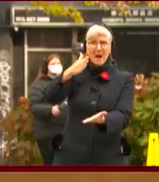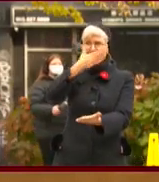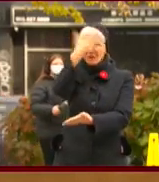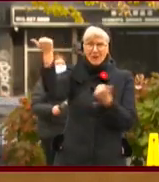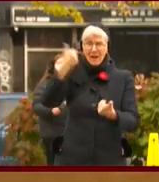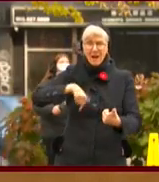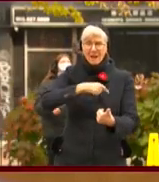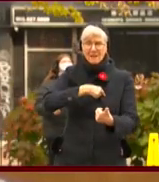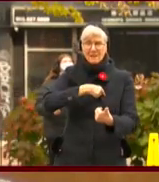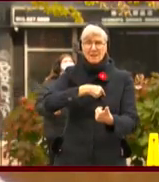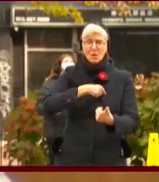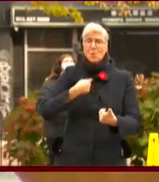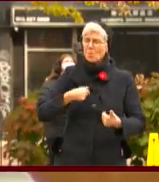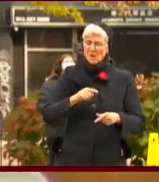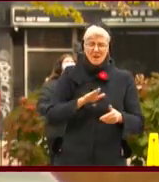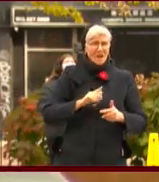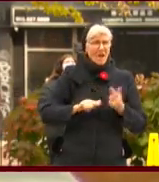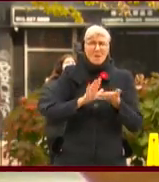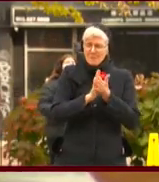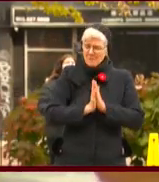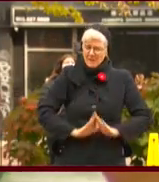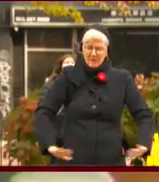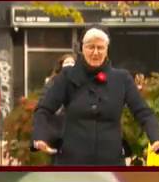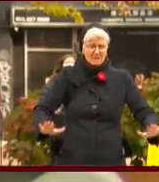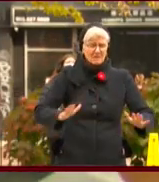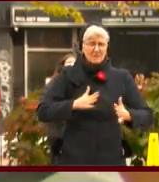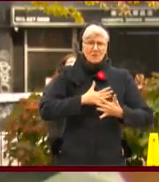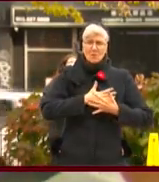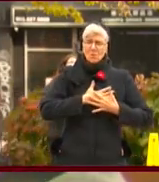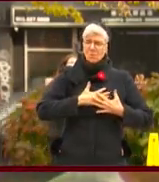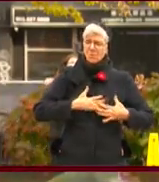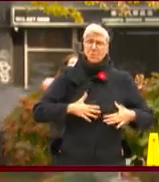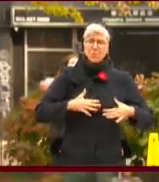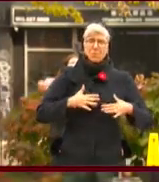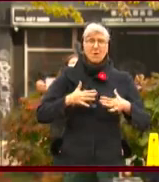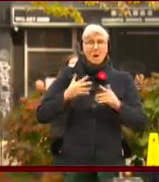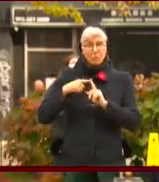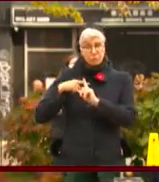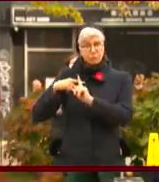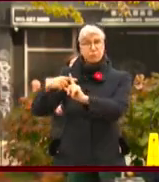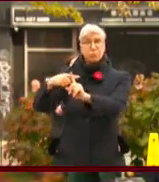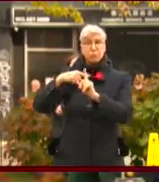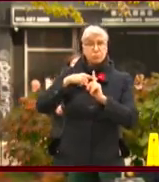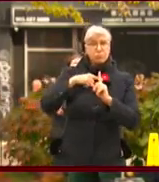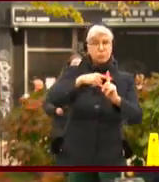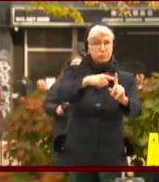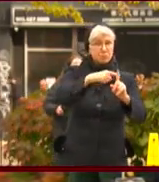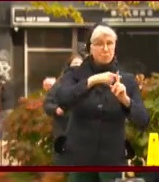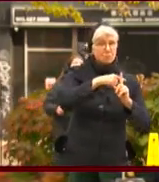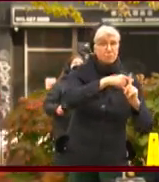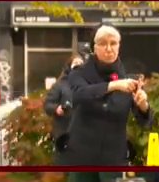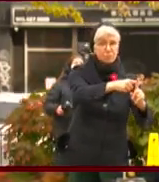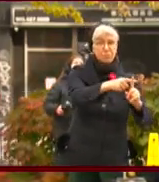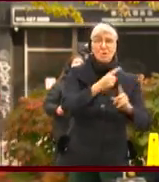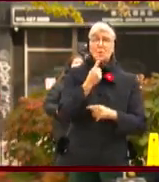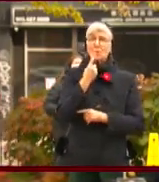we shall not sleep, though poppies grow in Flanders fields.